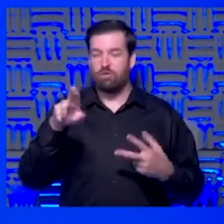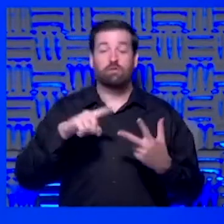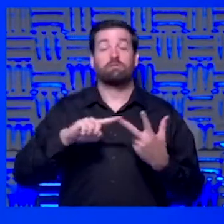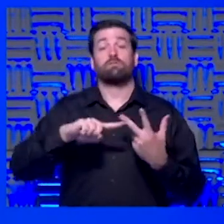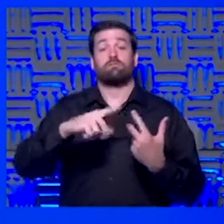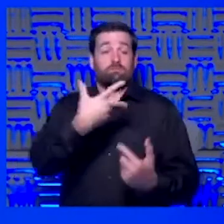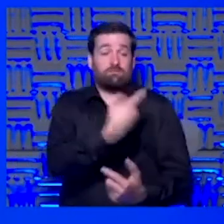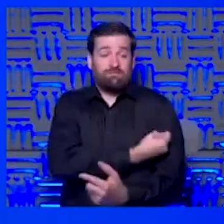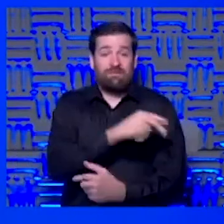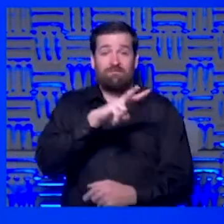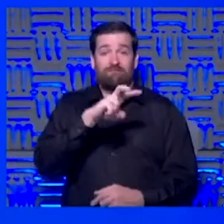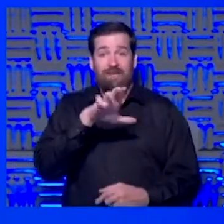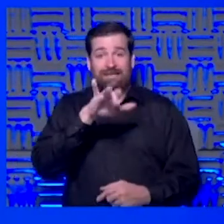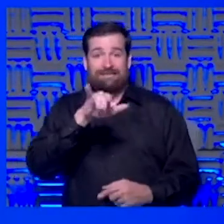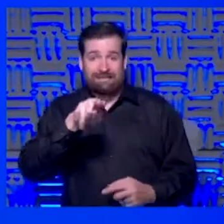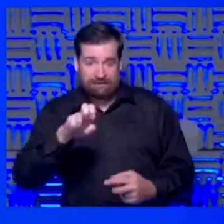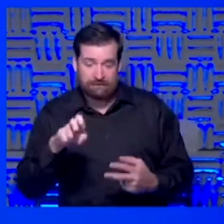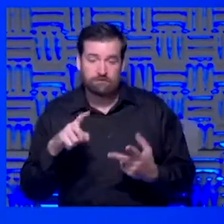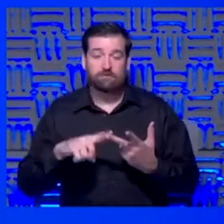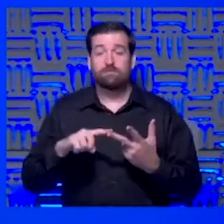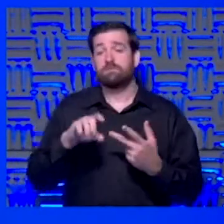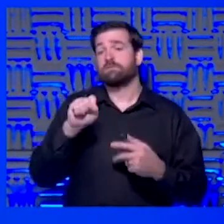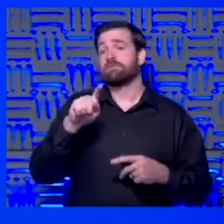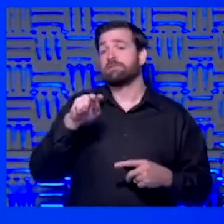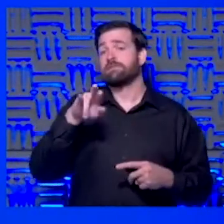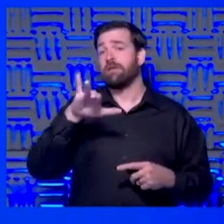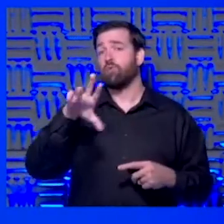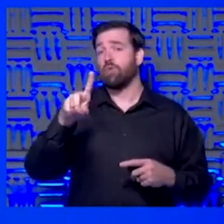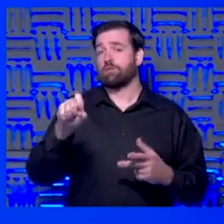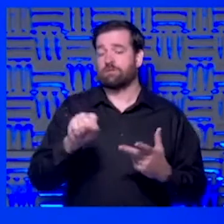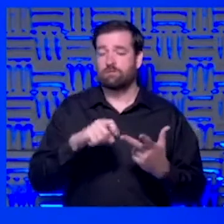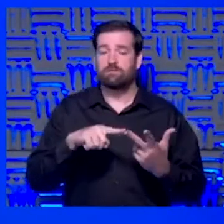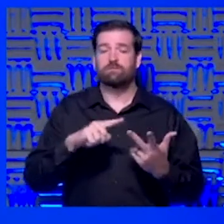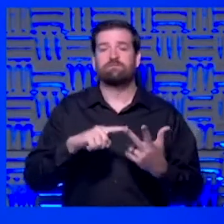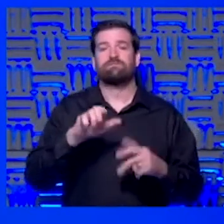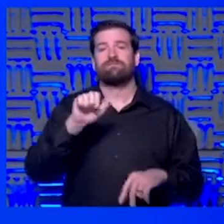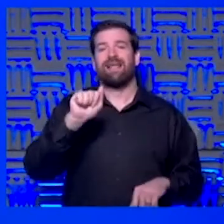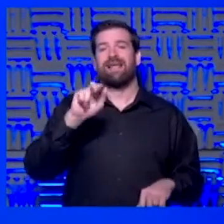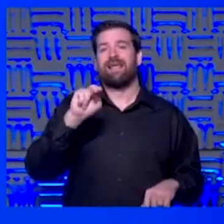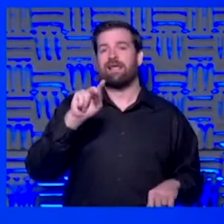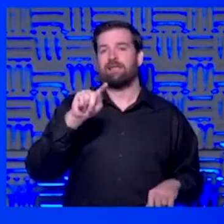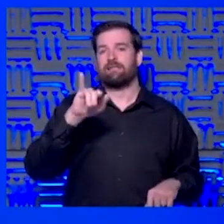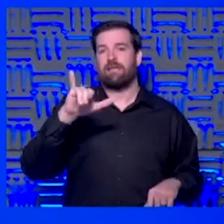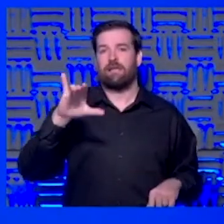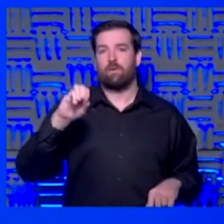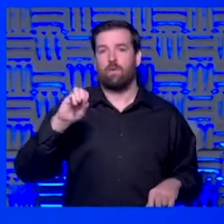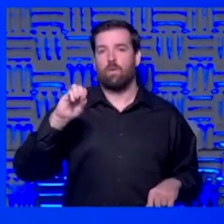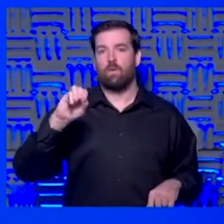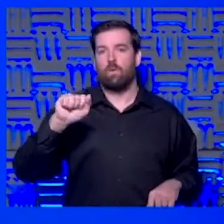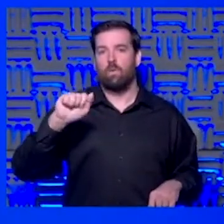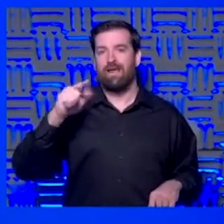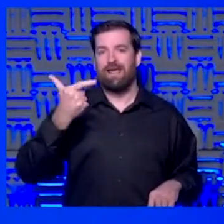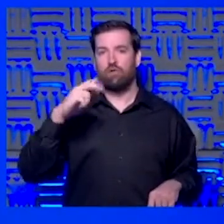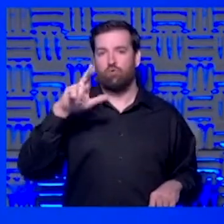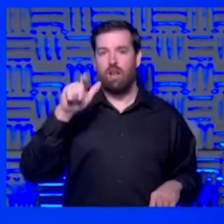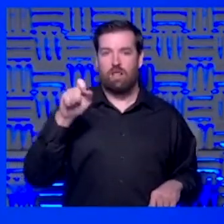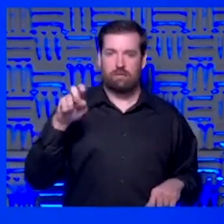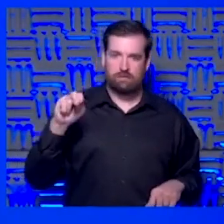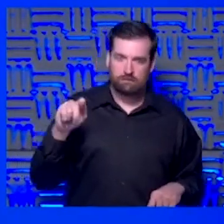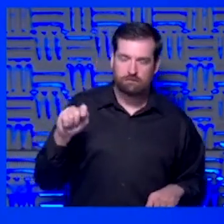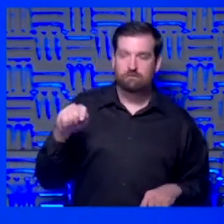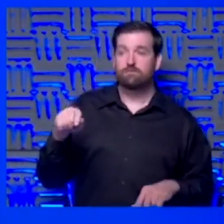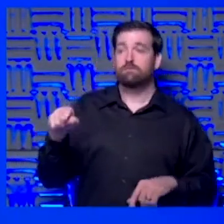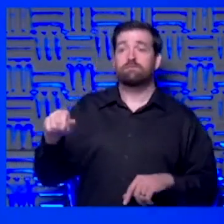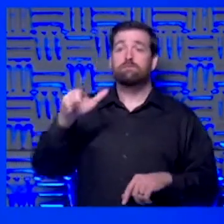it, the steroids that we're using as well, and the anticoagulation. Right now, those are the best things we have. Any of the inhalers, they